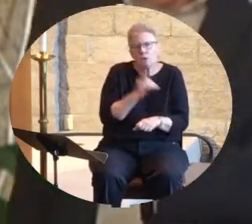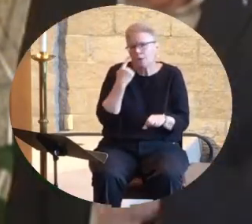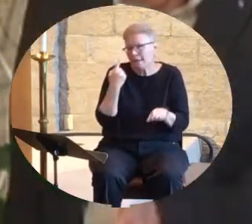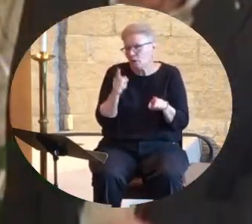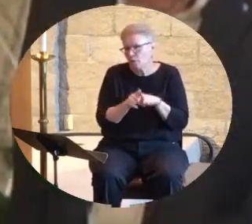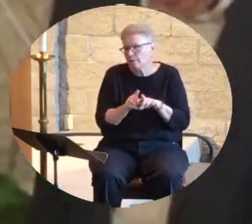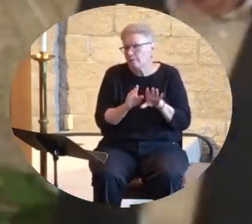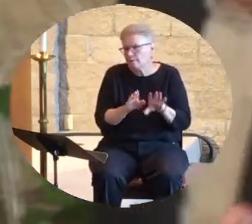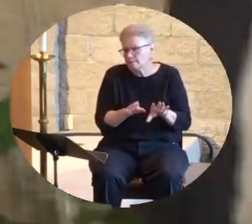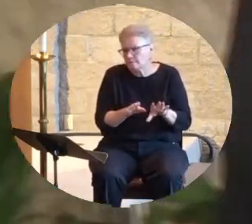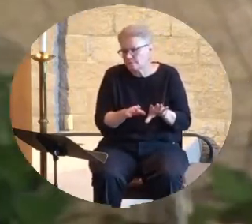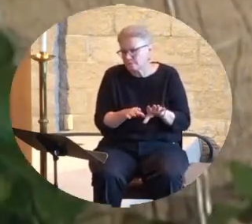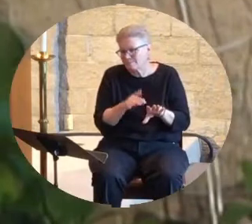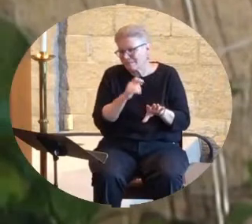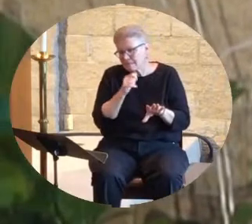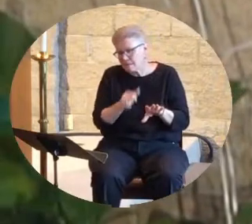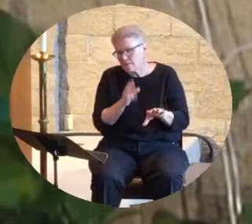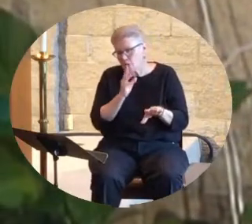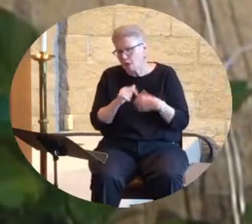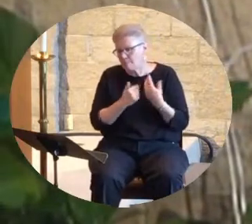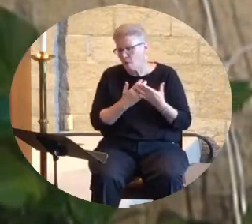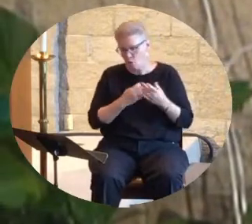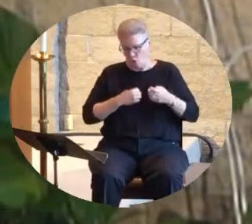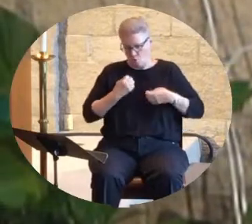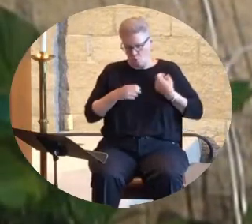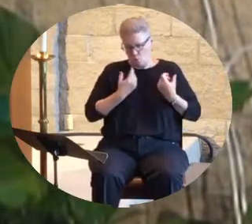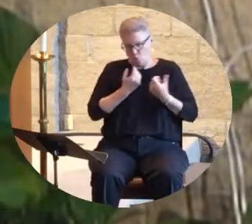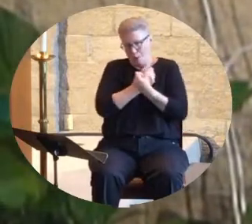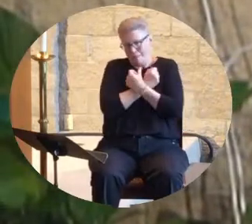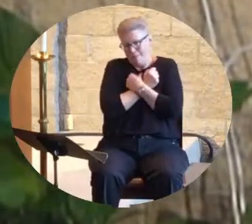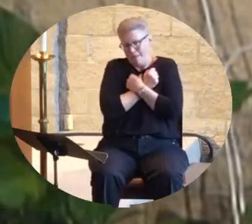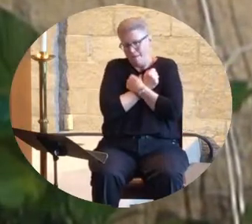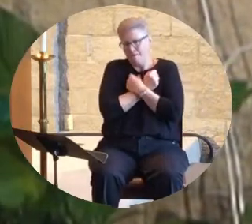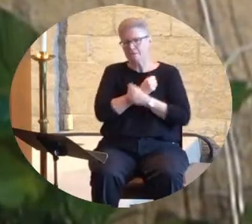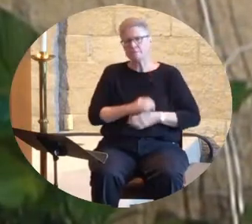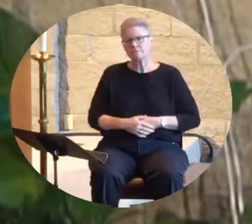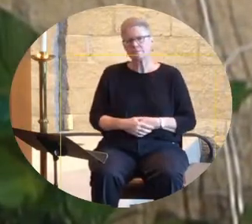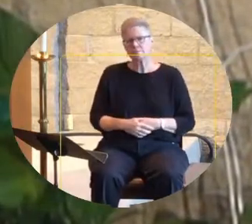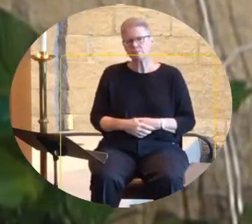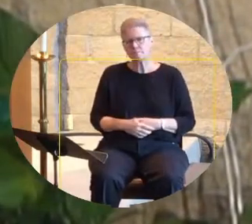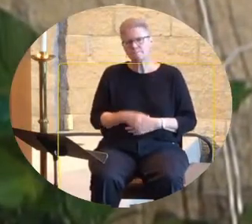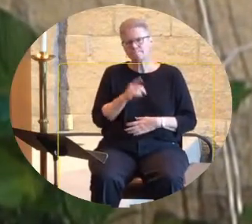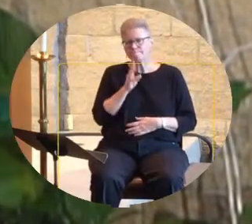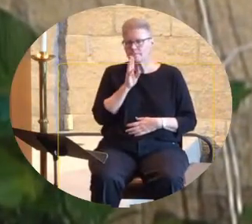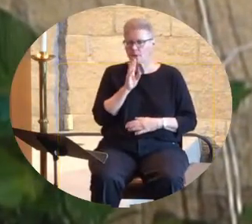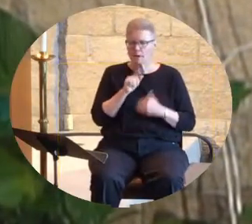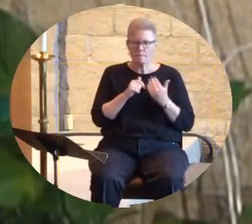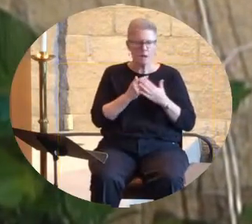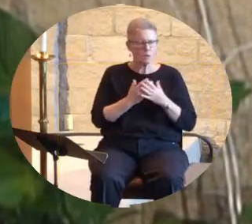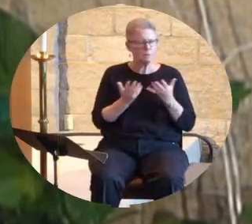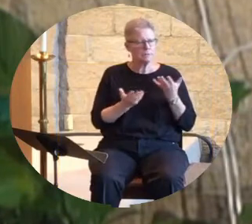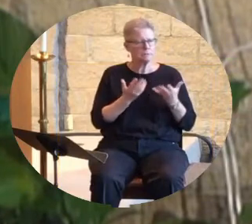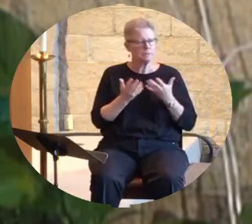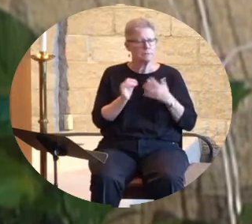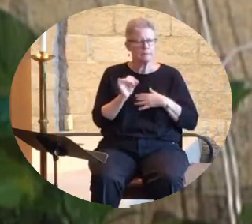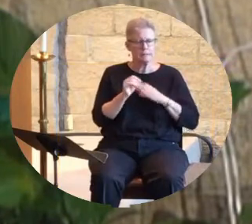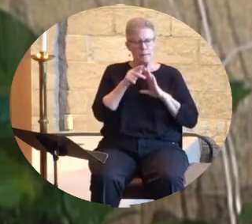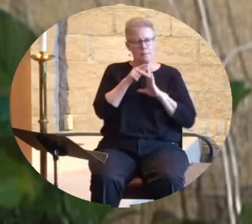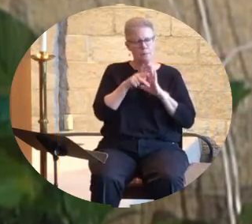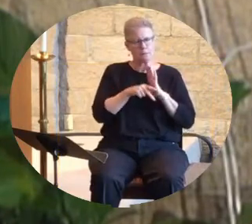this emotional love. He's talking about almost like a principle love.